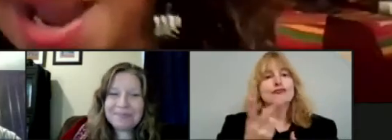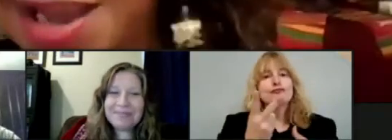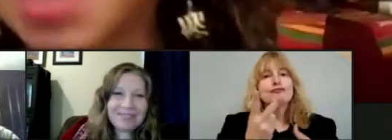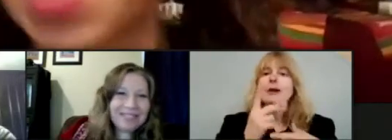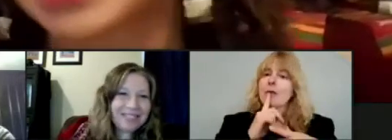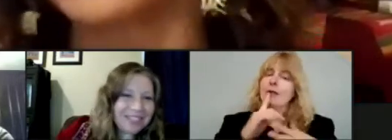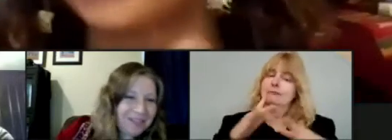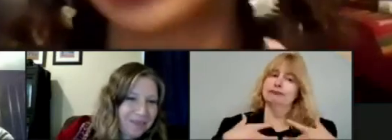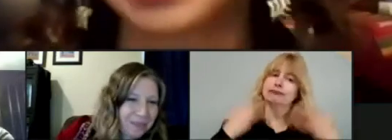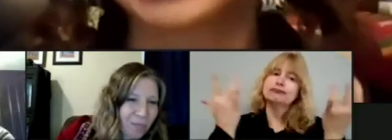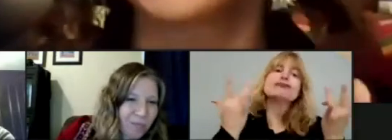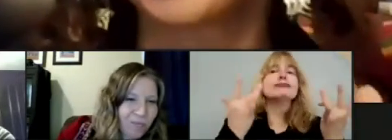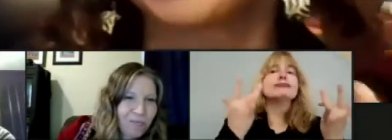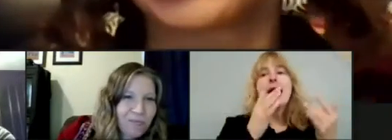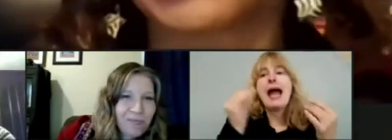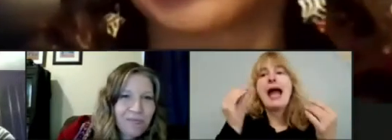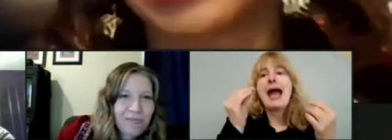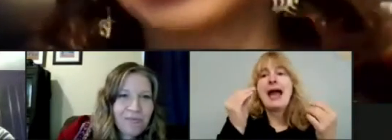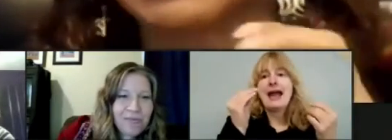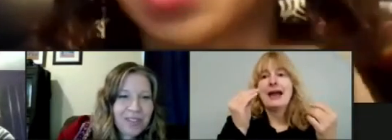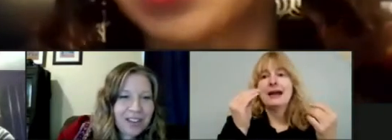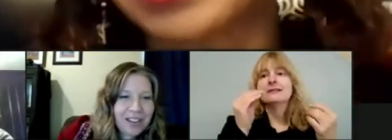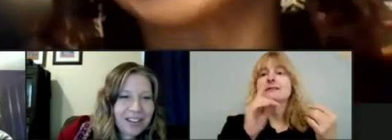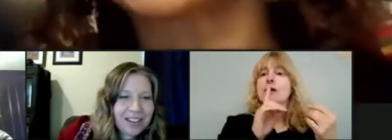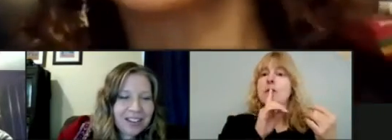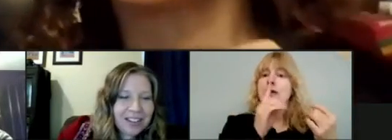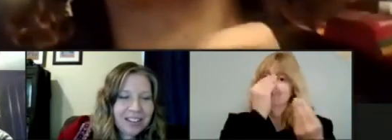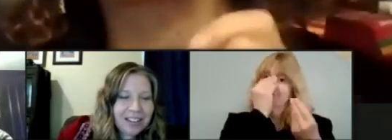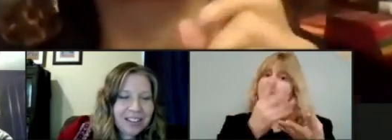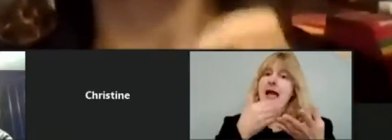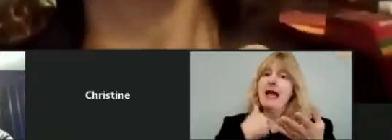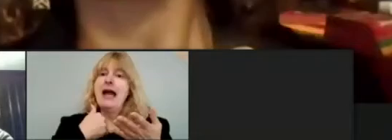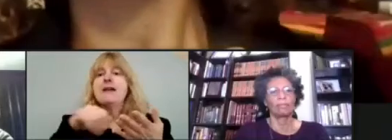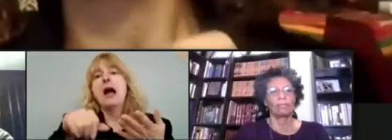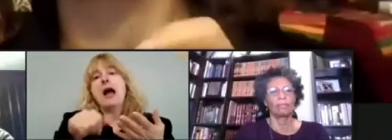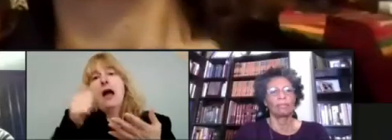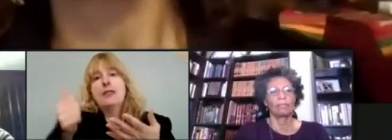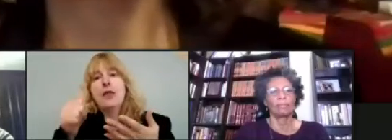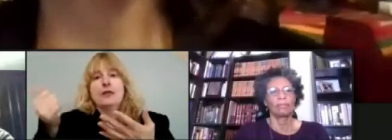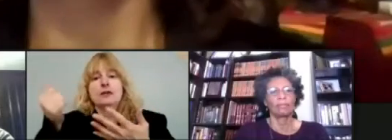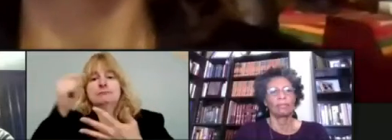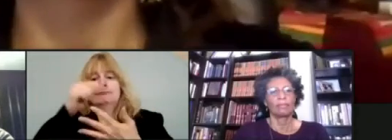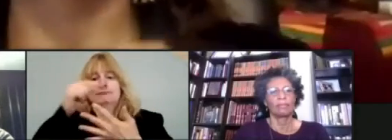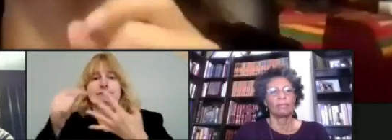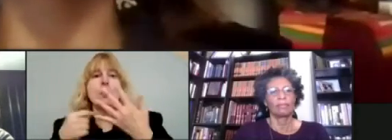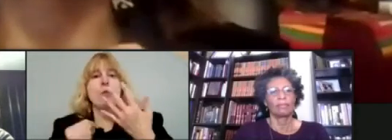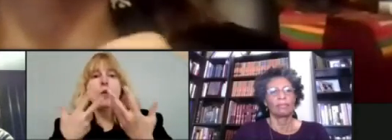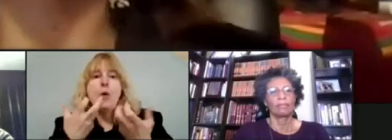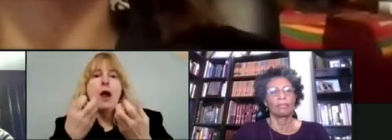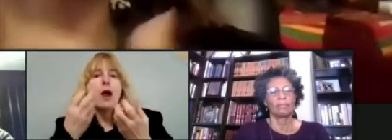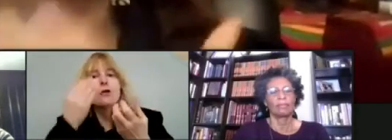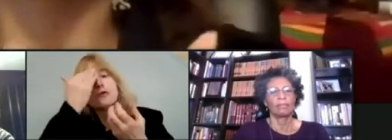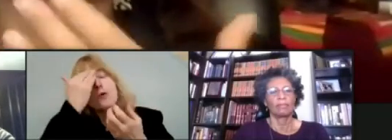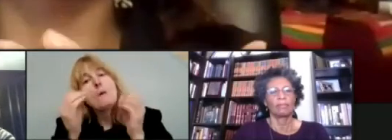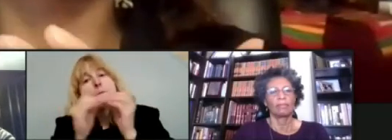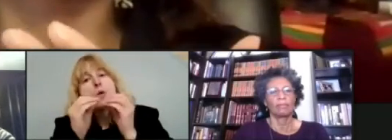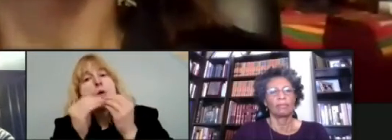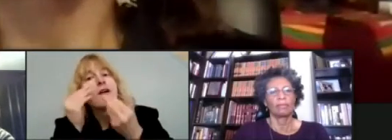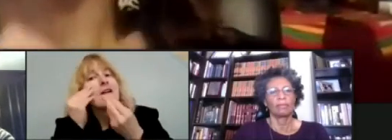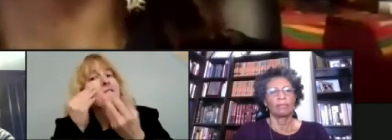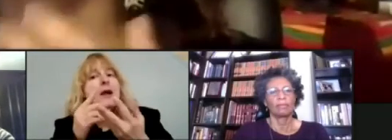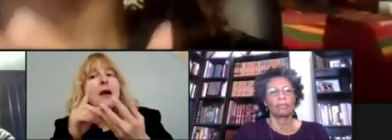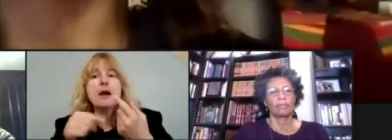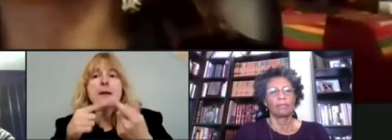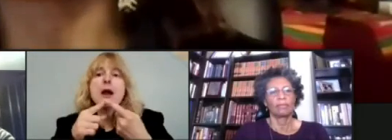delight, and I can forecast for you. There were some other areas that we would love to hear some more information, specifically about what have been some